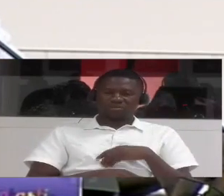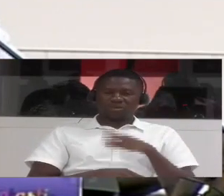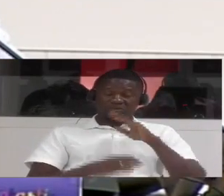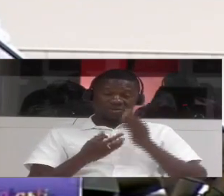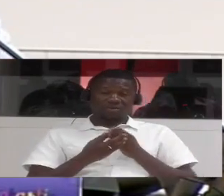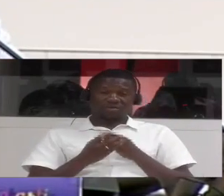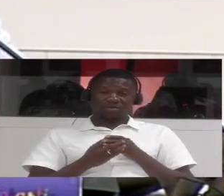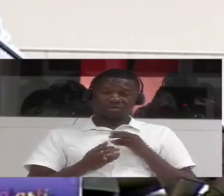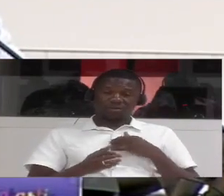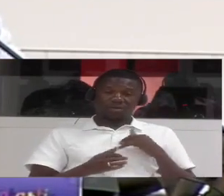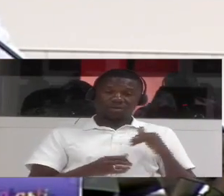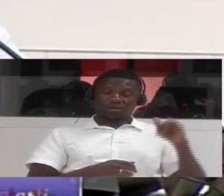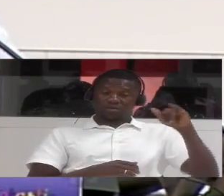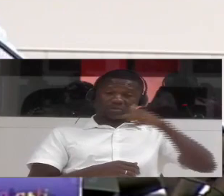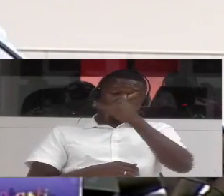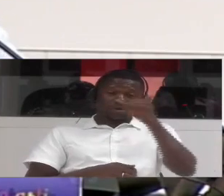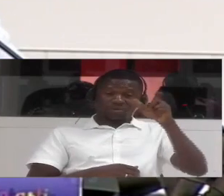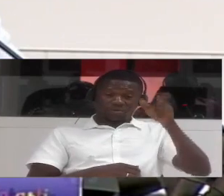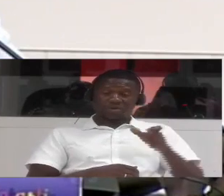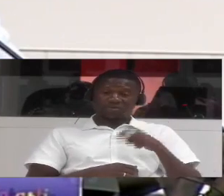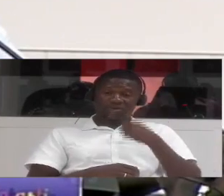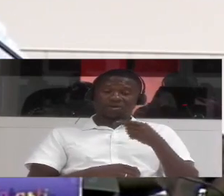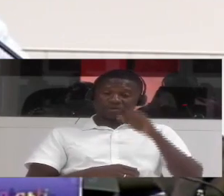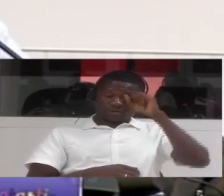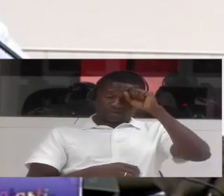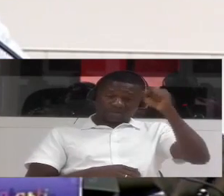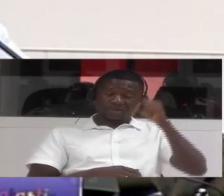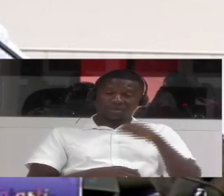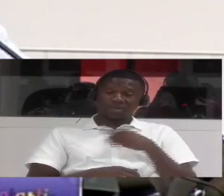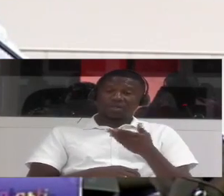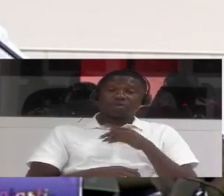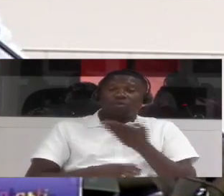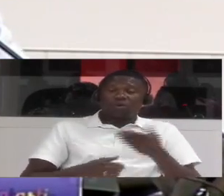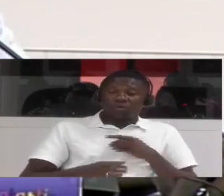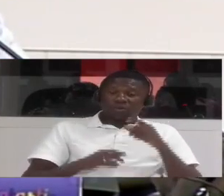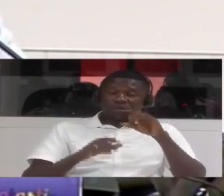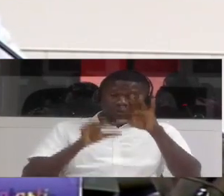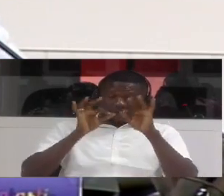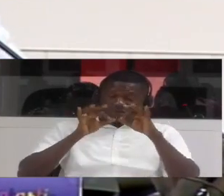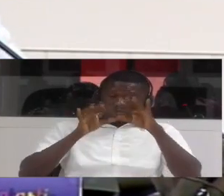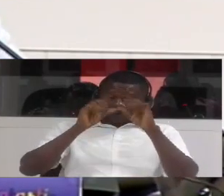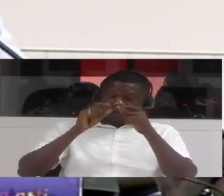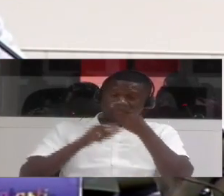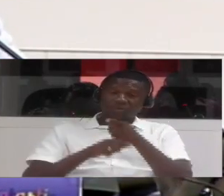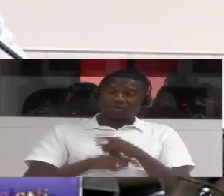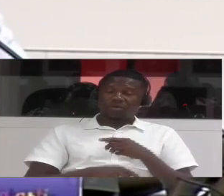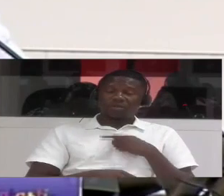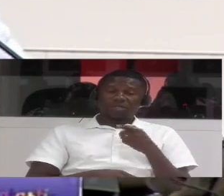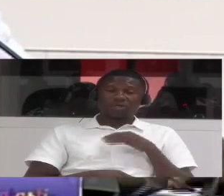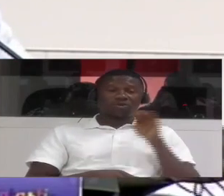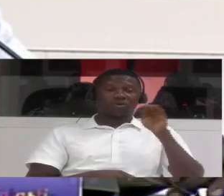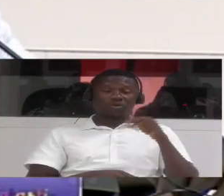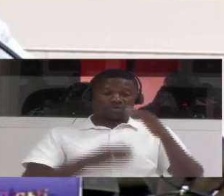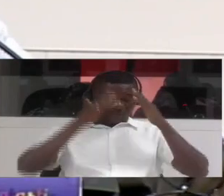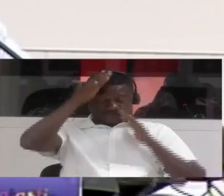for the president. So he said, why did we take him a picture? And then, so he started complaining. Then he called the soldiers who came, and then